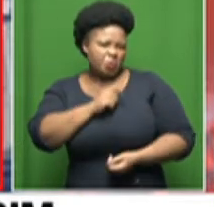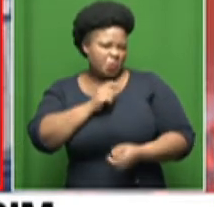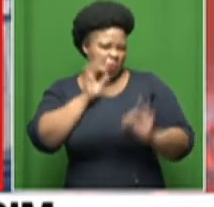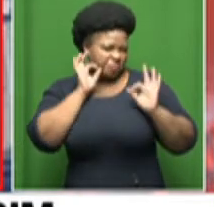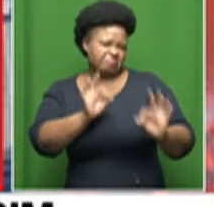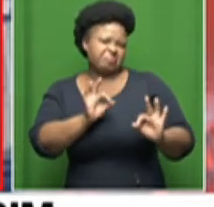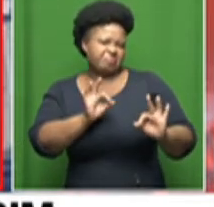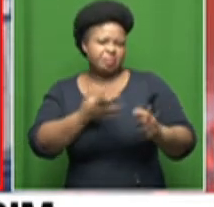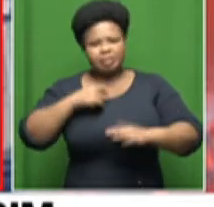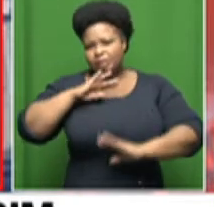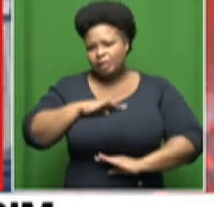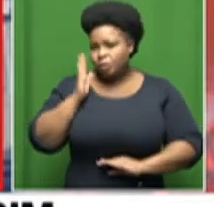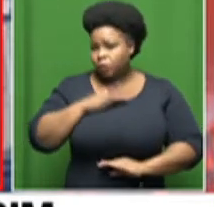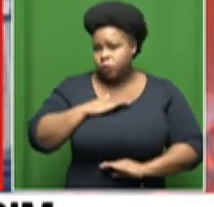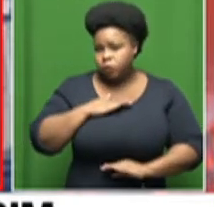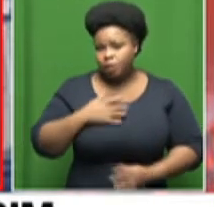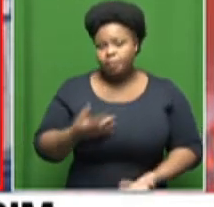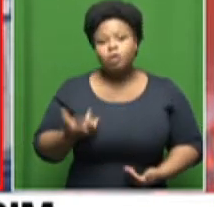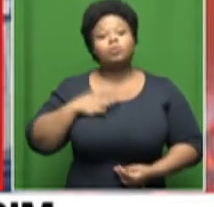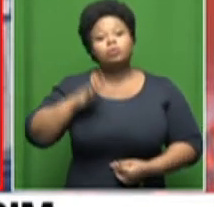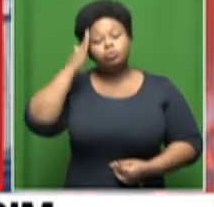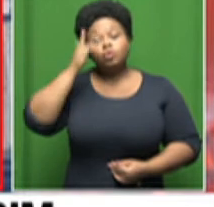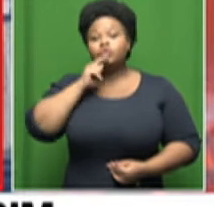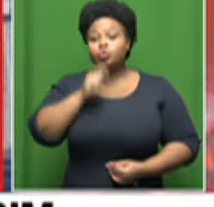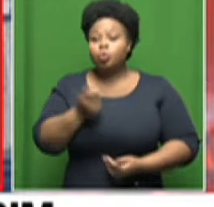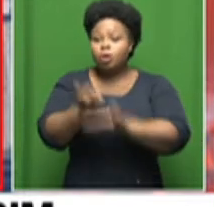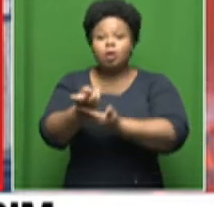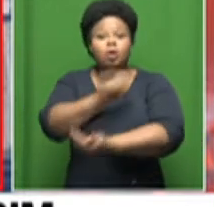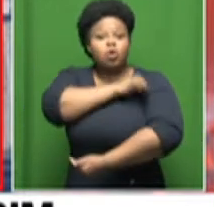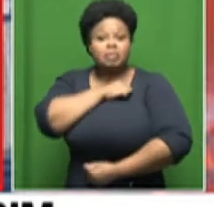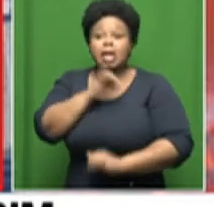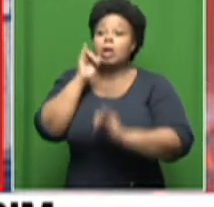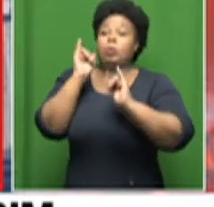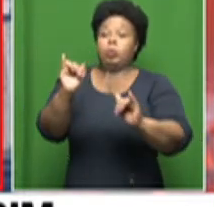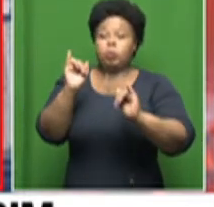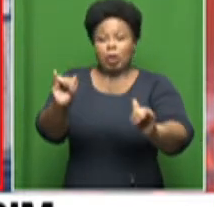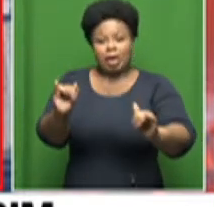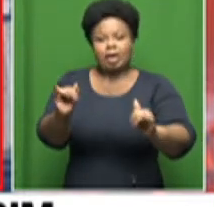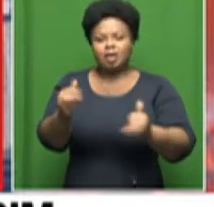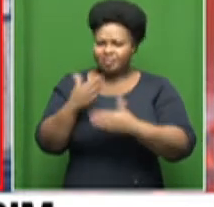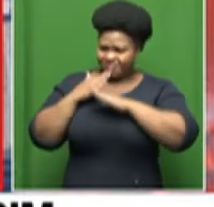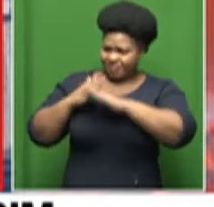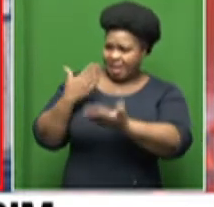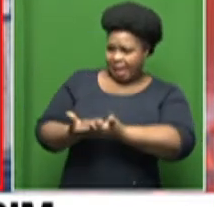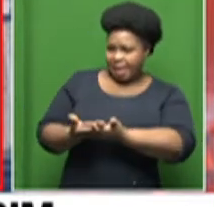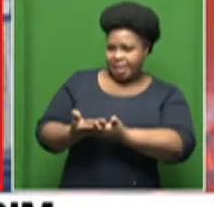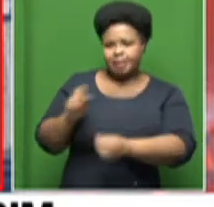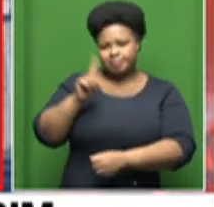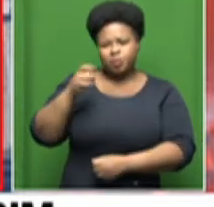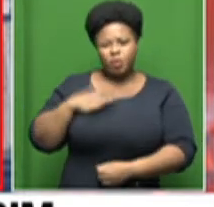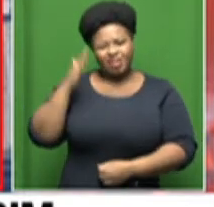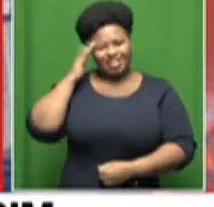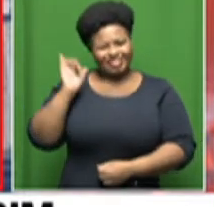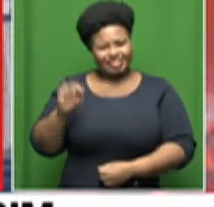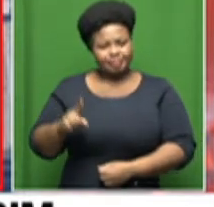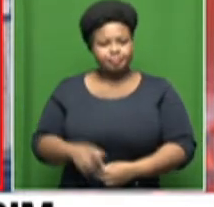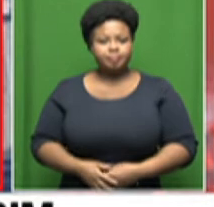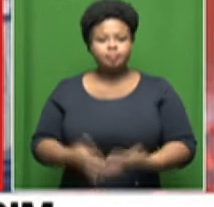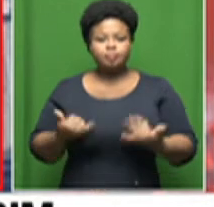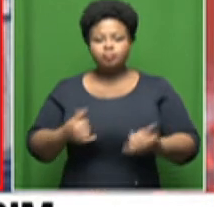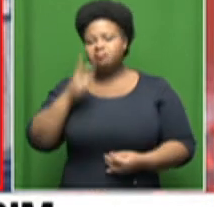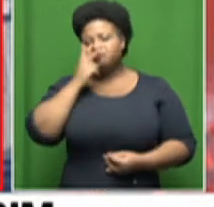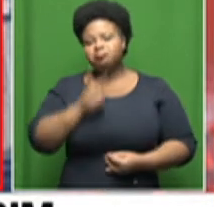know, does it prevent severe disease and hospitalizations? Because that's what we're trying to avoid. So let's look at the